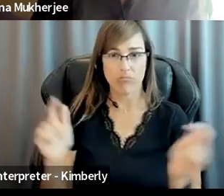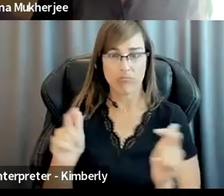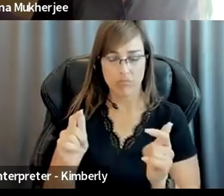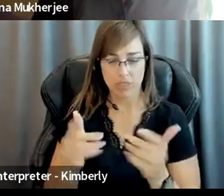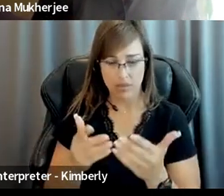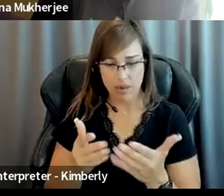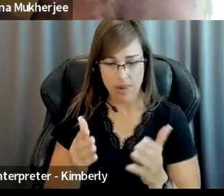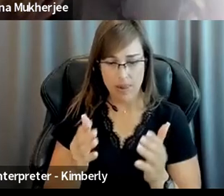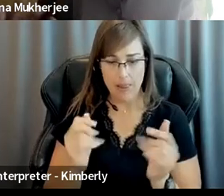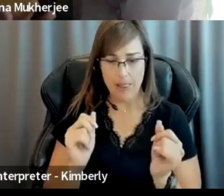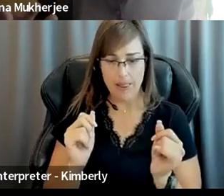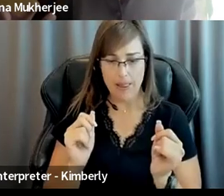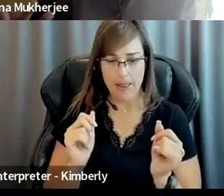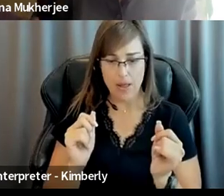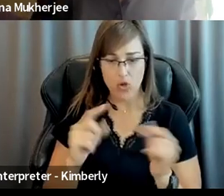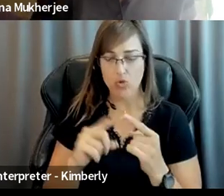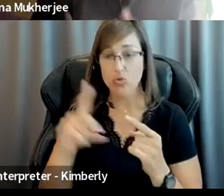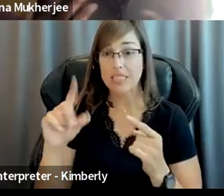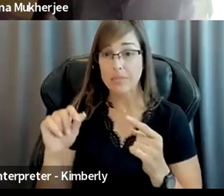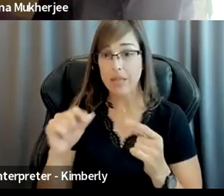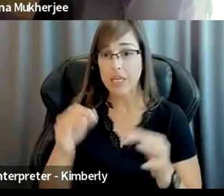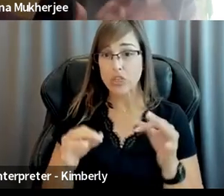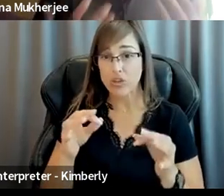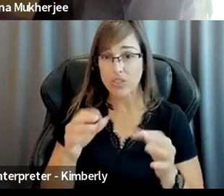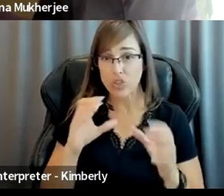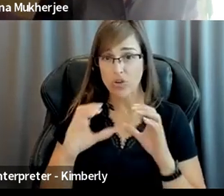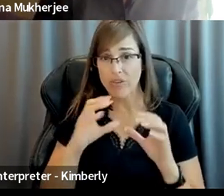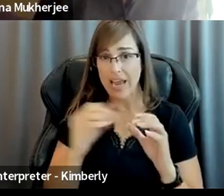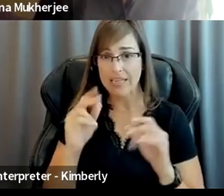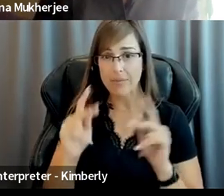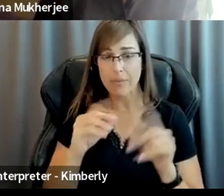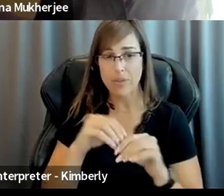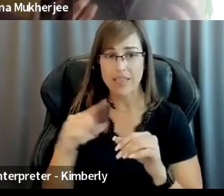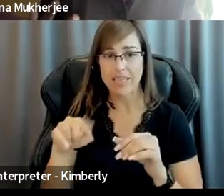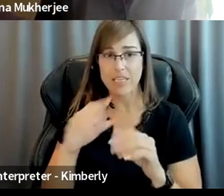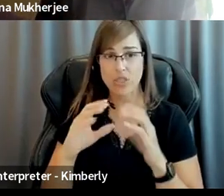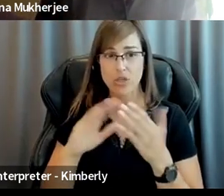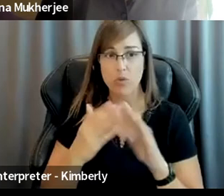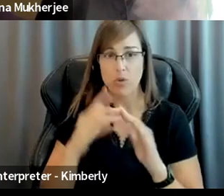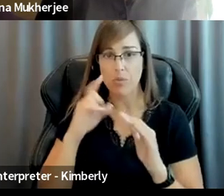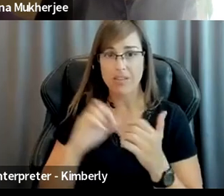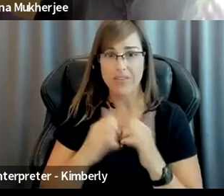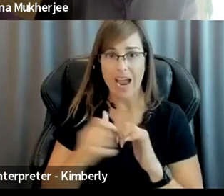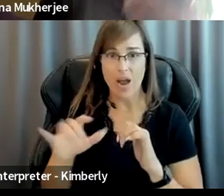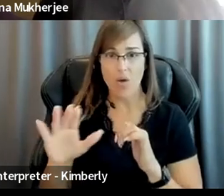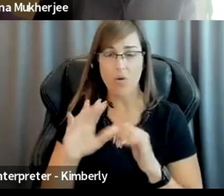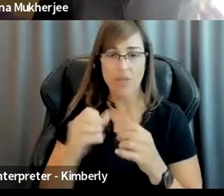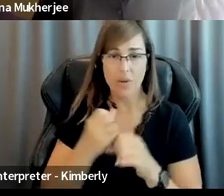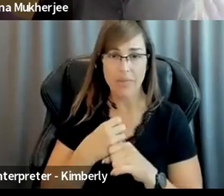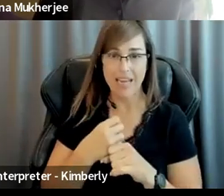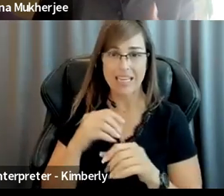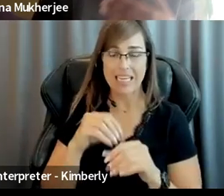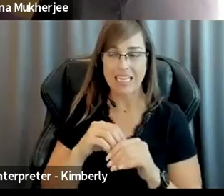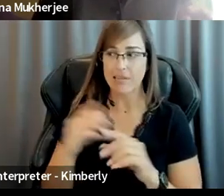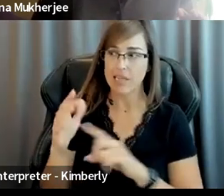to disability justice conversations and to people in these communities because of the way that they're made into